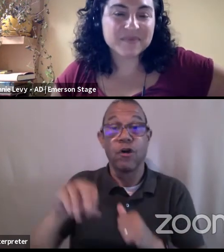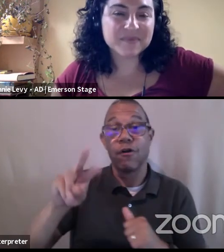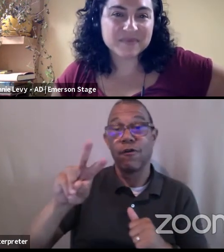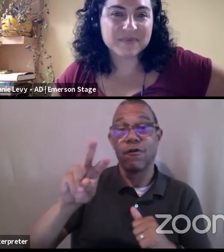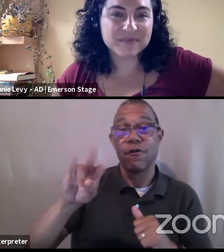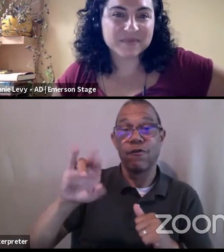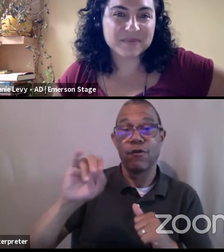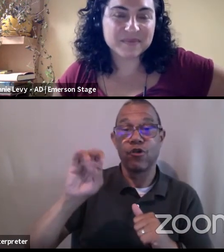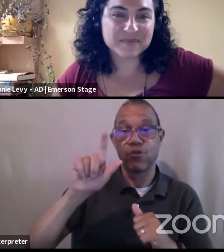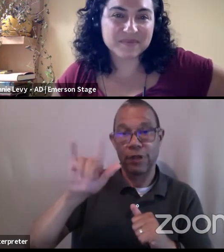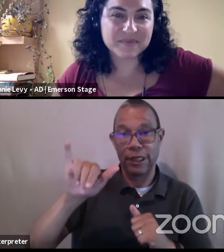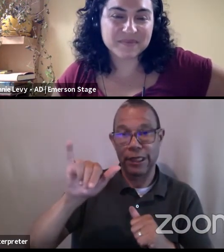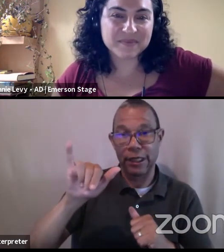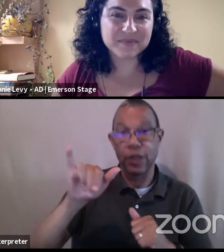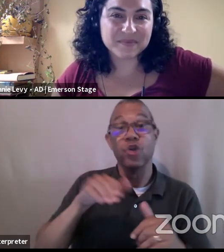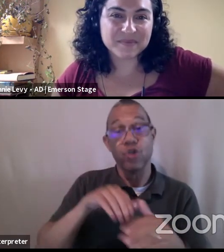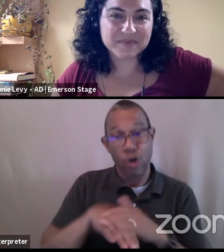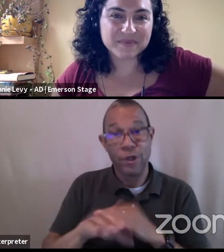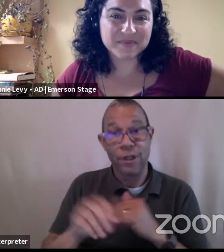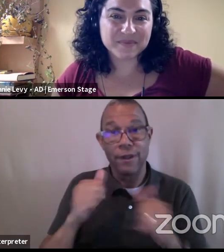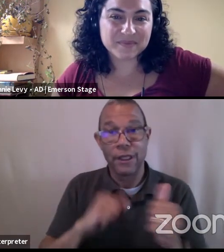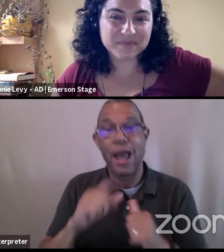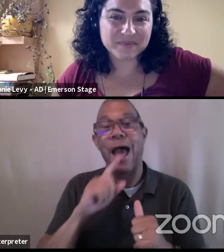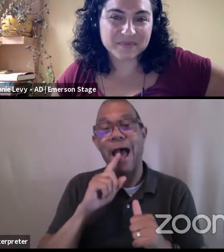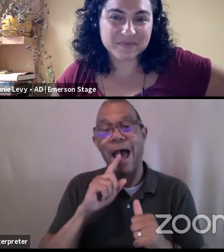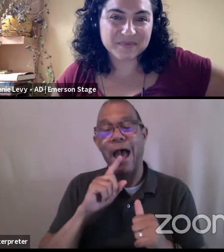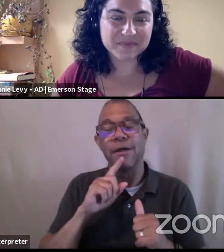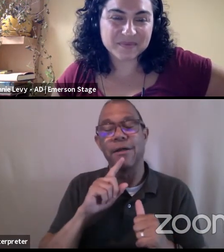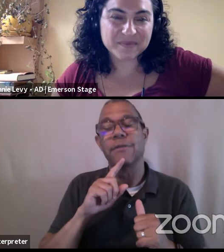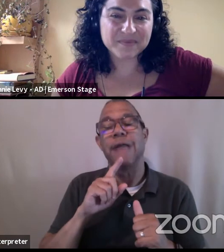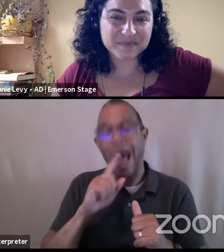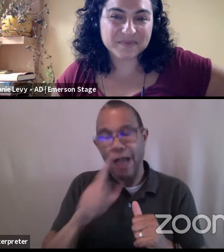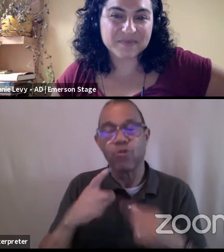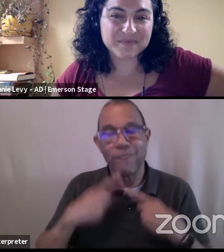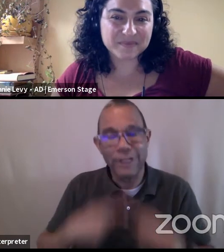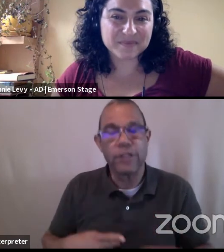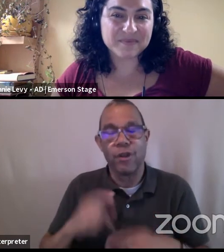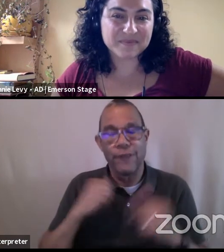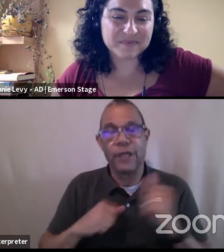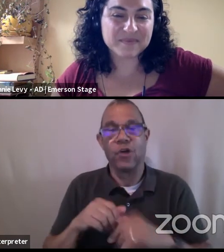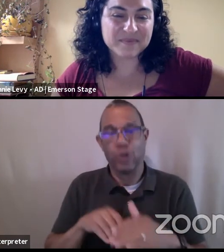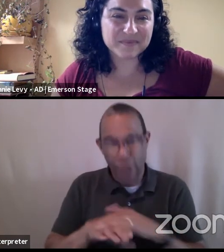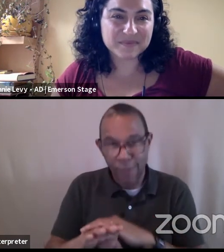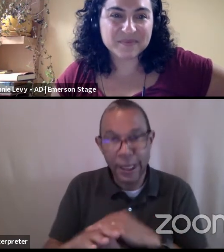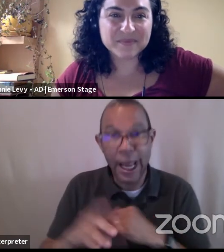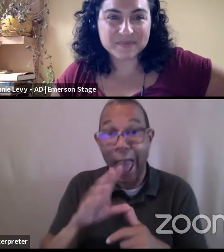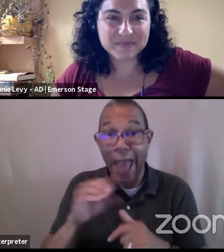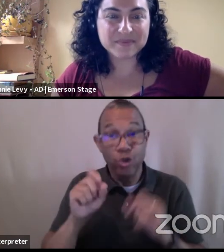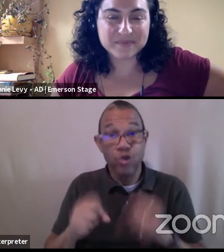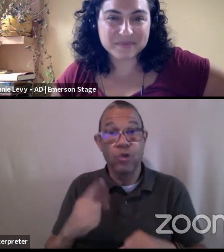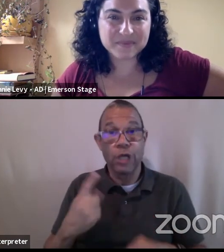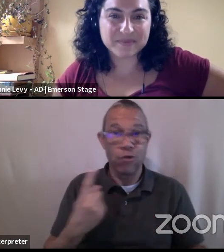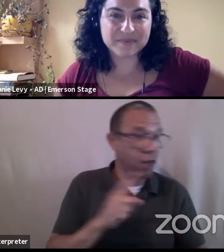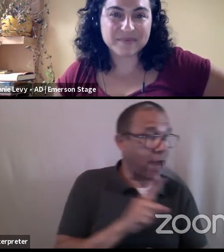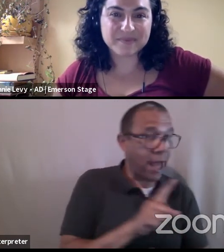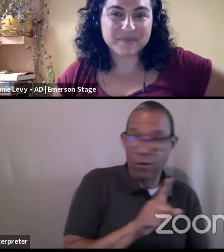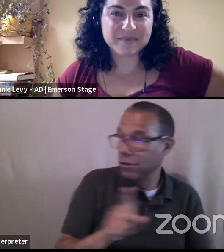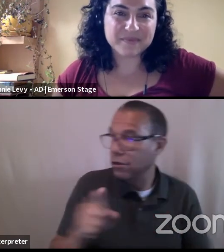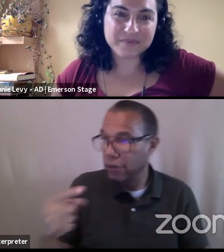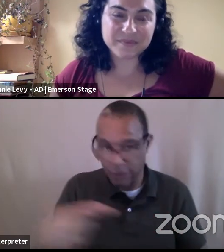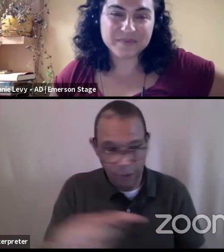your theater into this theater this actual theater model of this theater you roam around you can roam around just like in a game and then you can pick a seat for